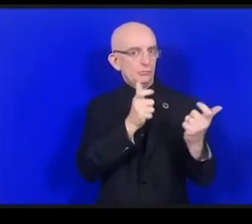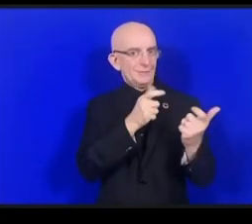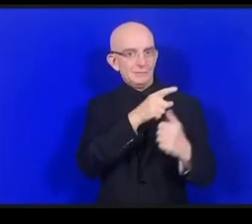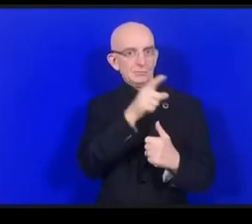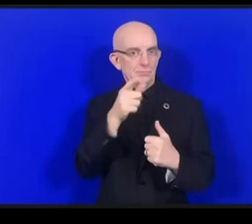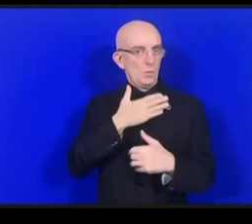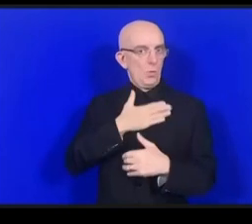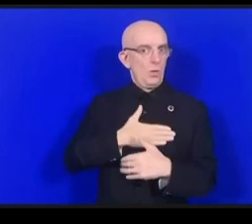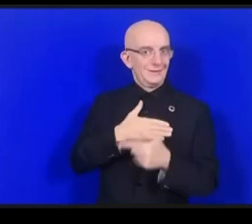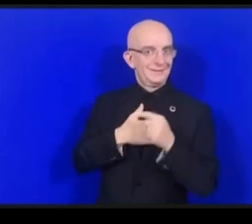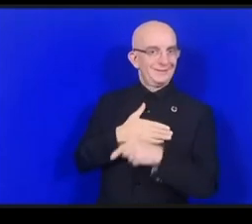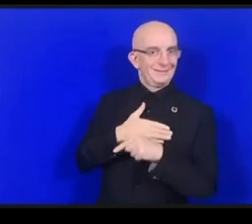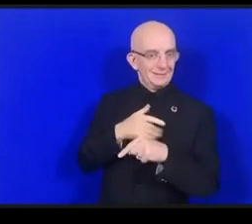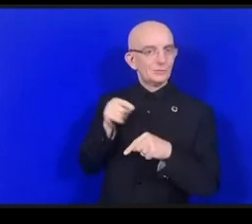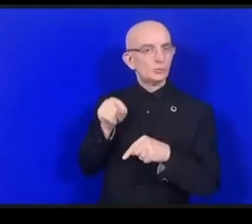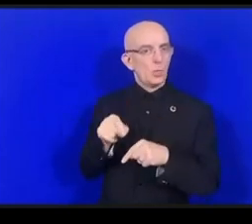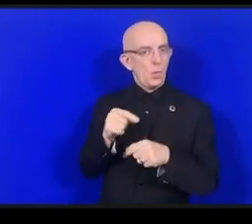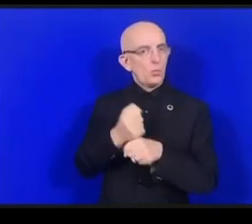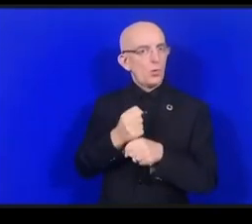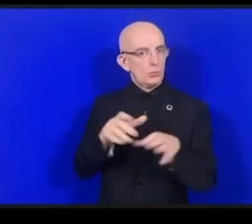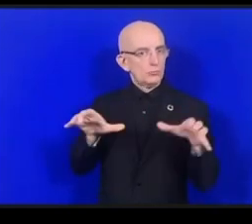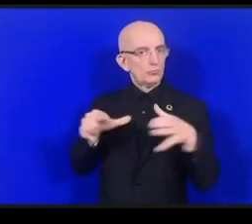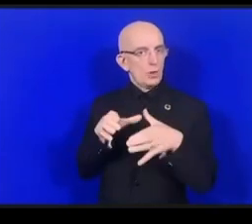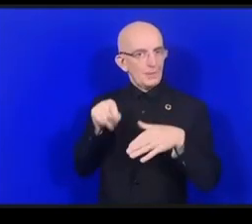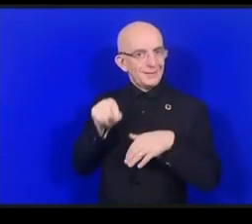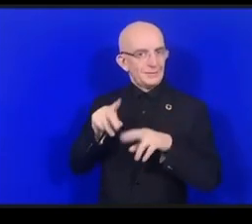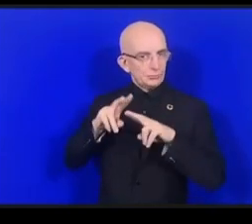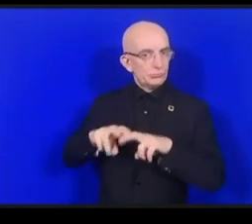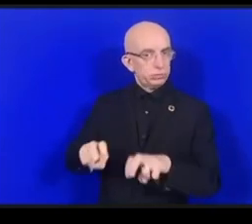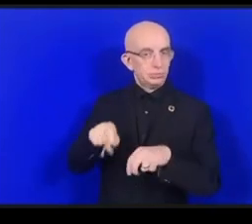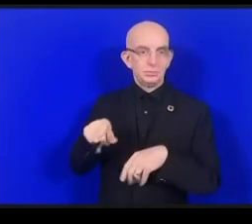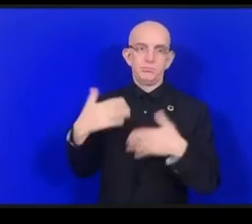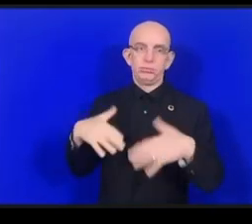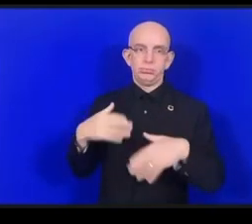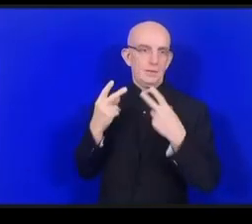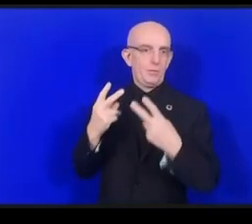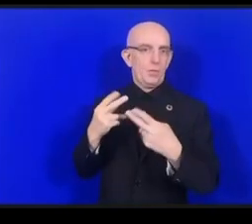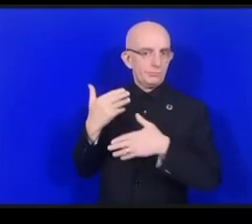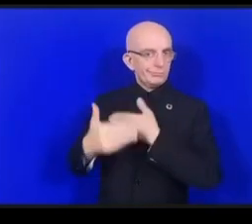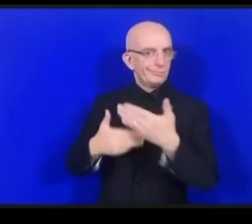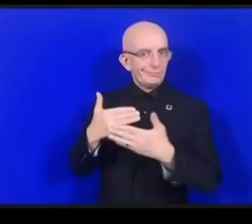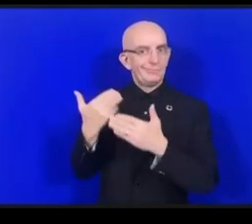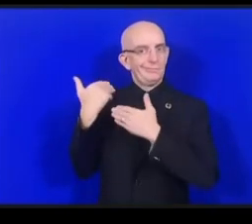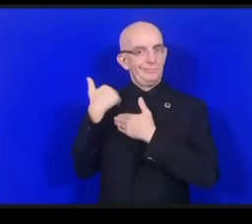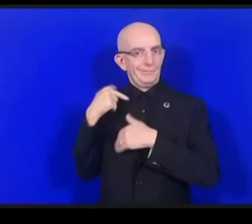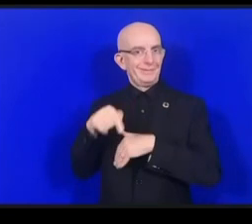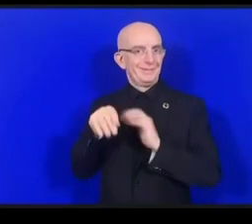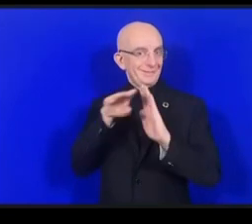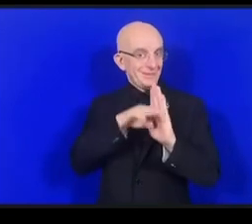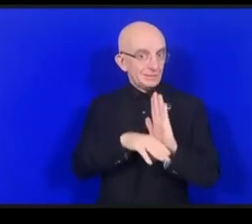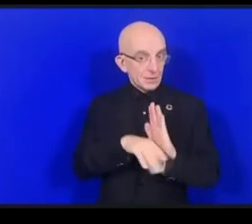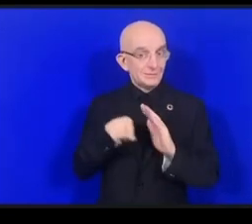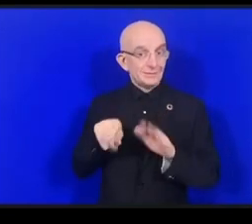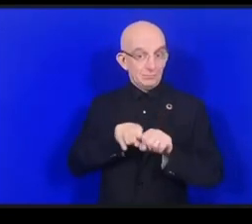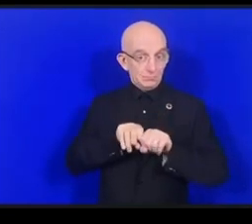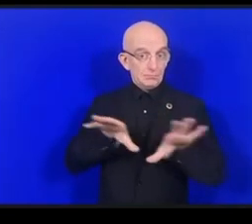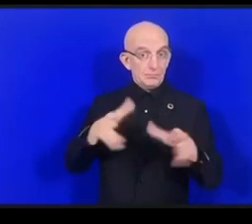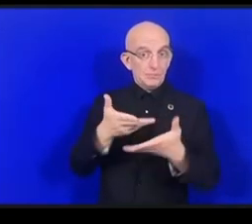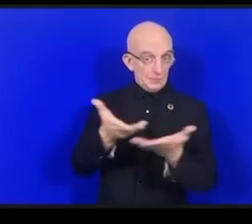and private sector procurement and supply chain management. The work that that working group has done so